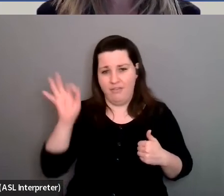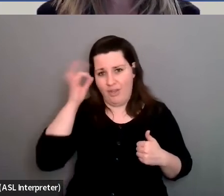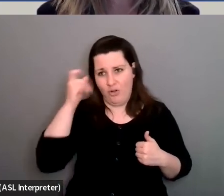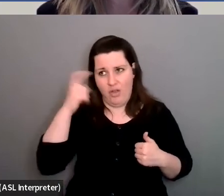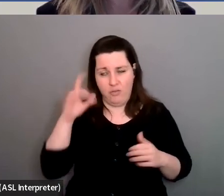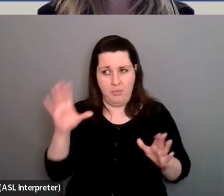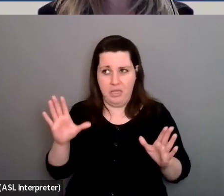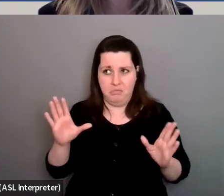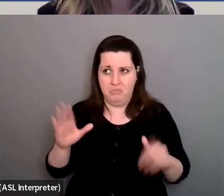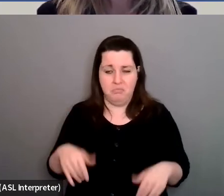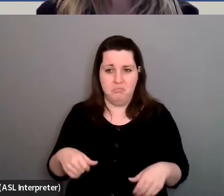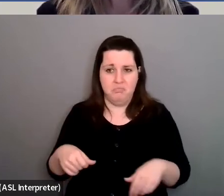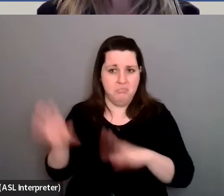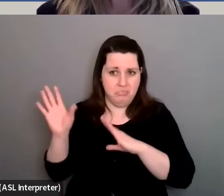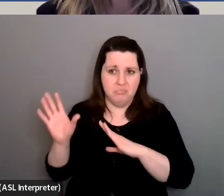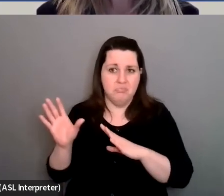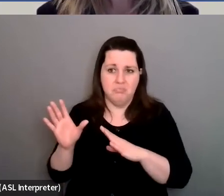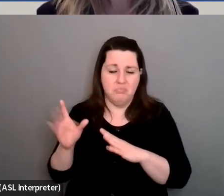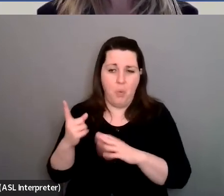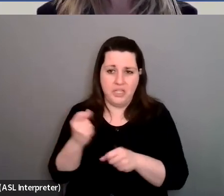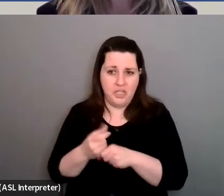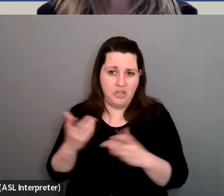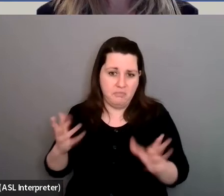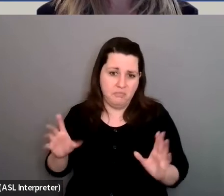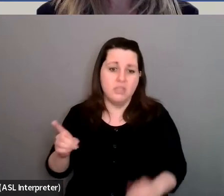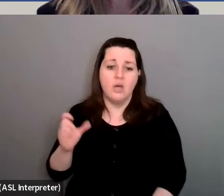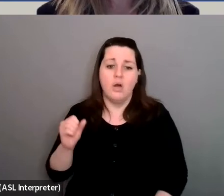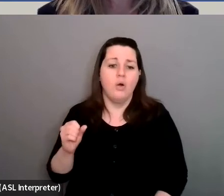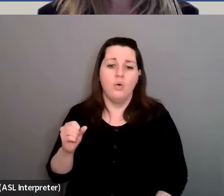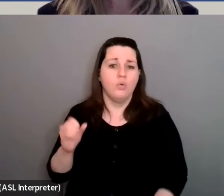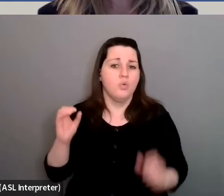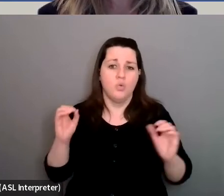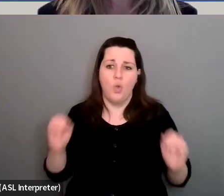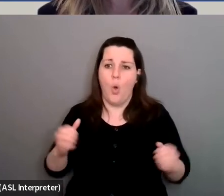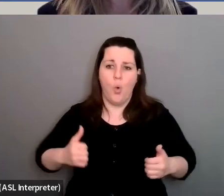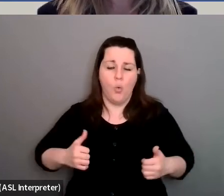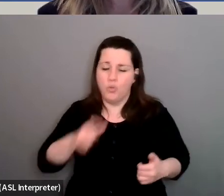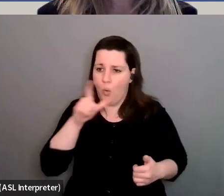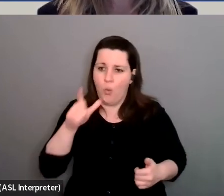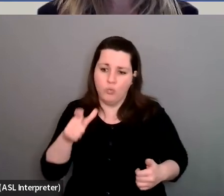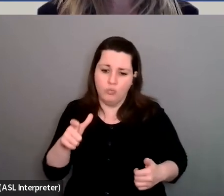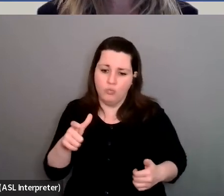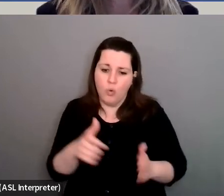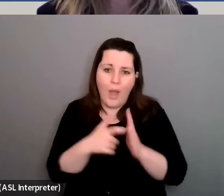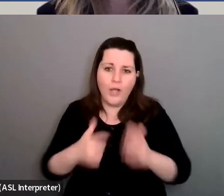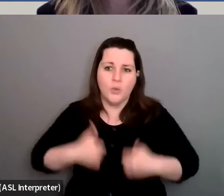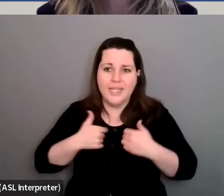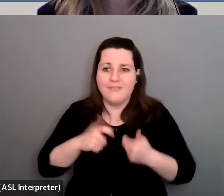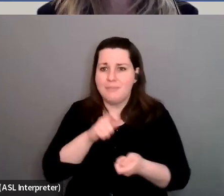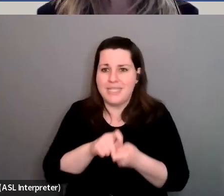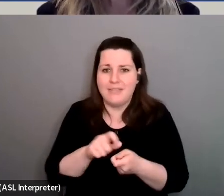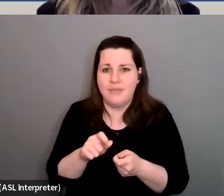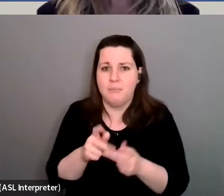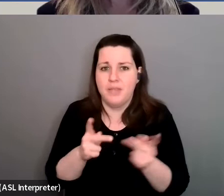within that first year. So there is no residency requirements to have an